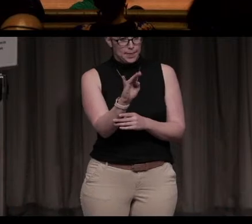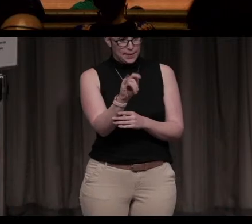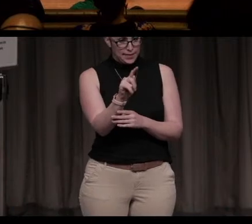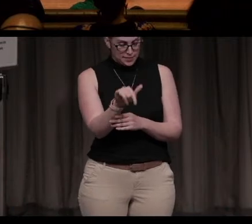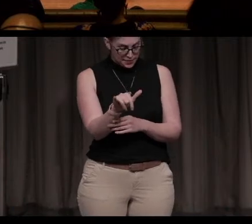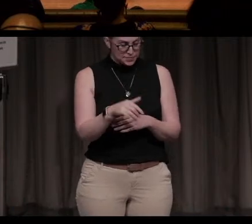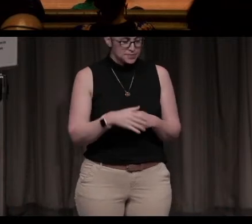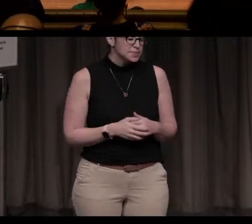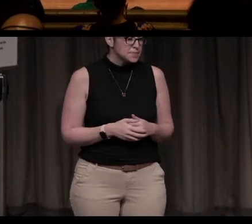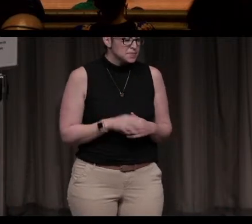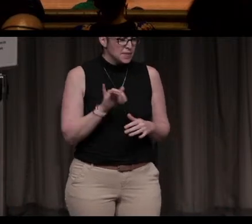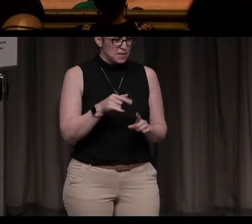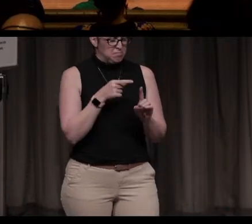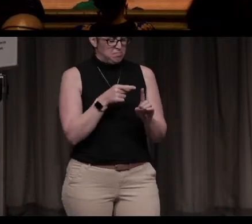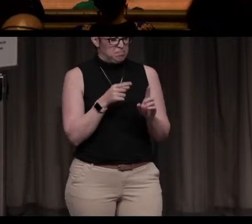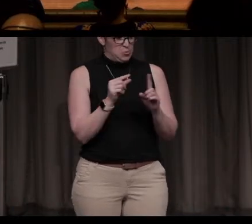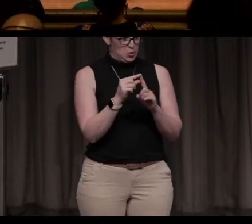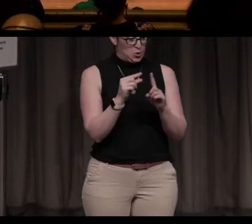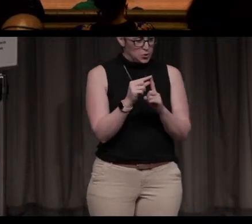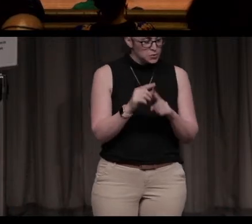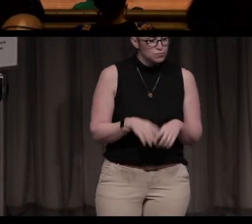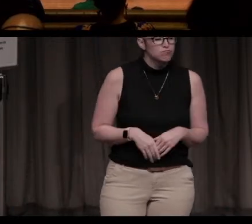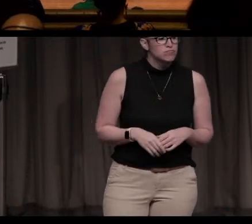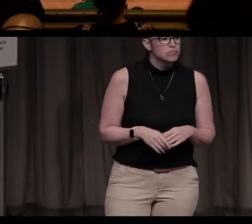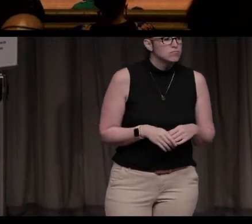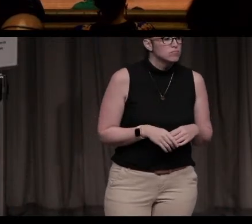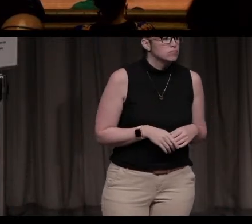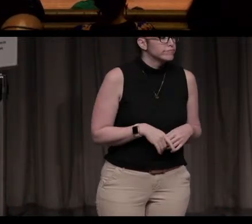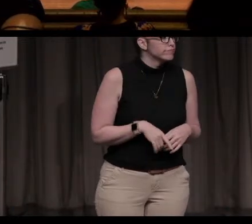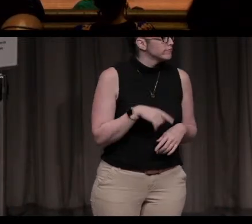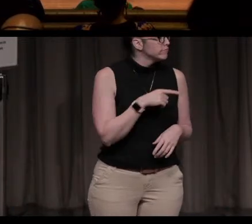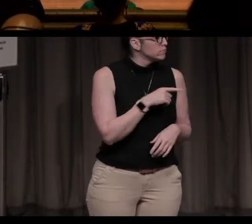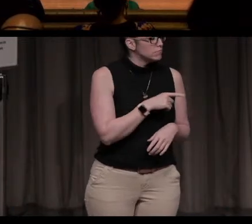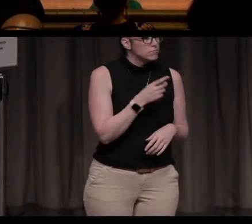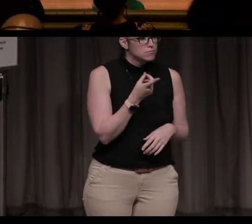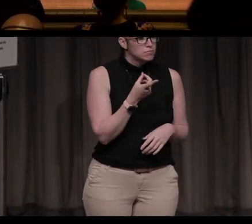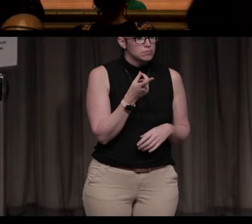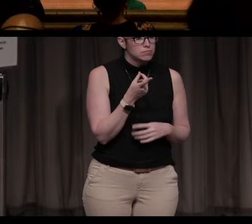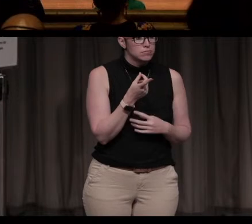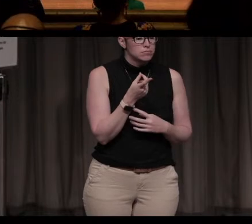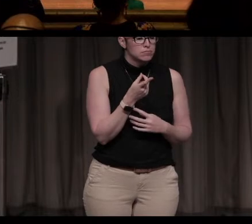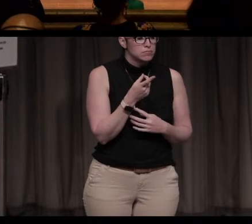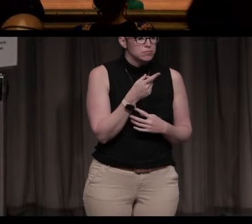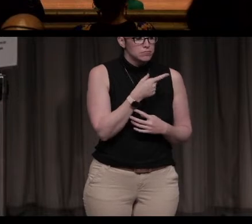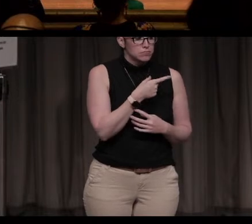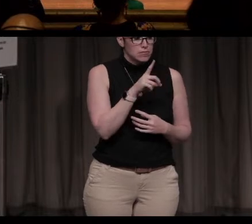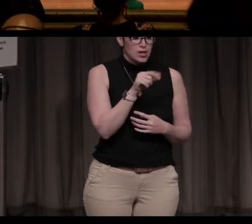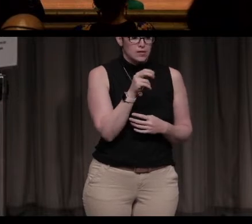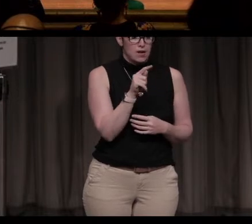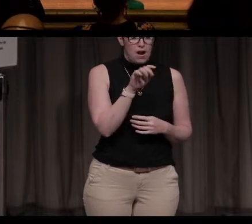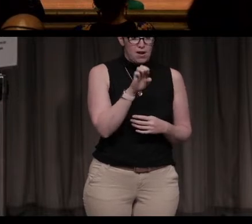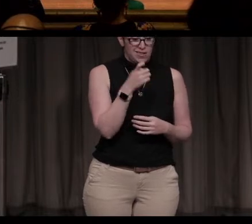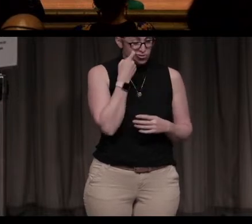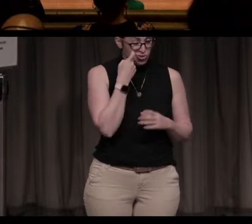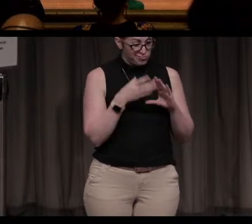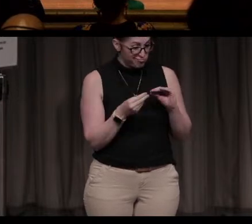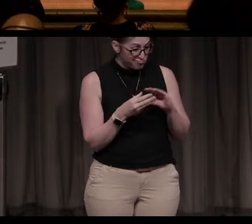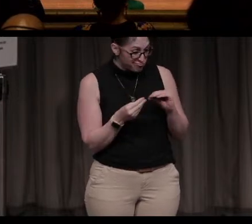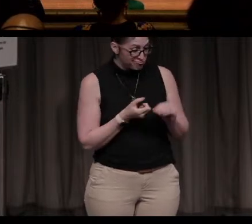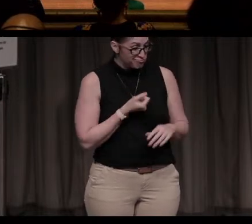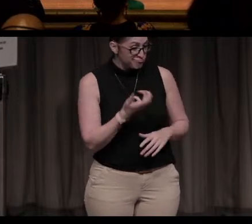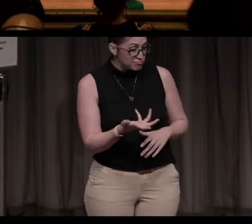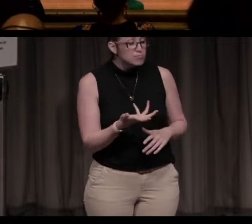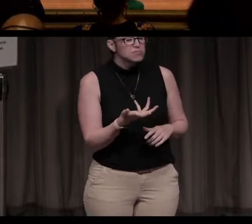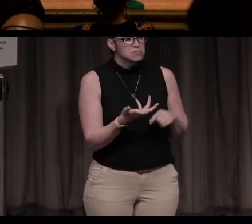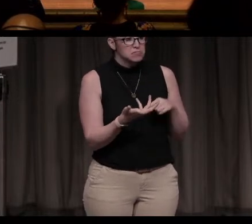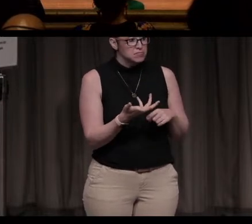the ideas and comments that our friend Durante here is sharing, that